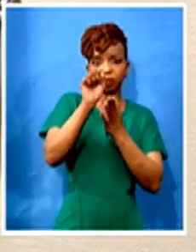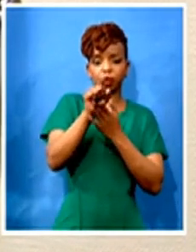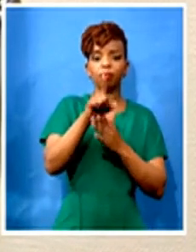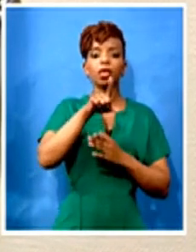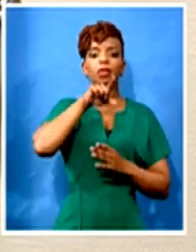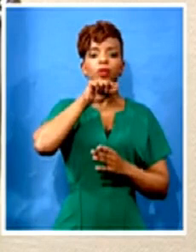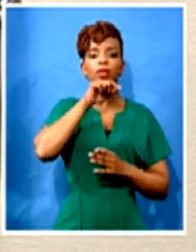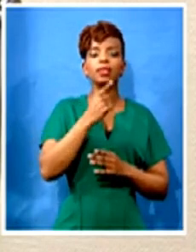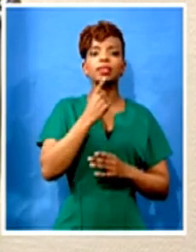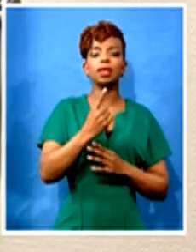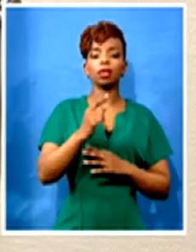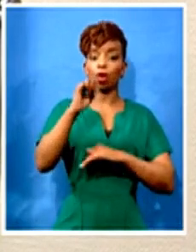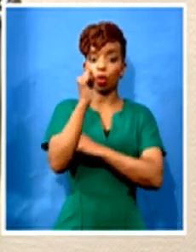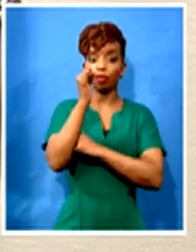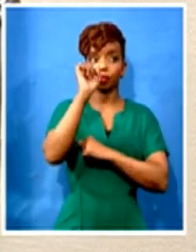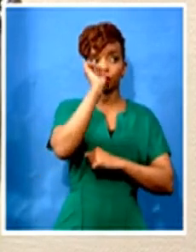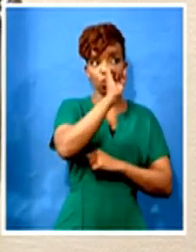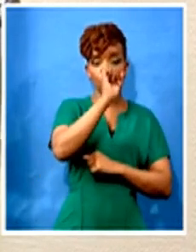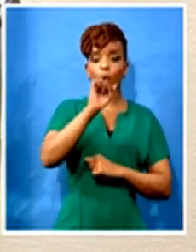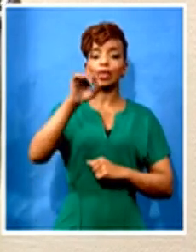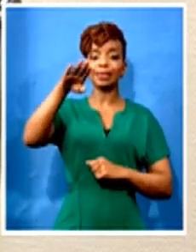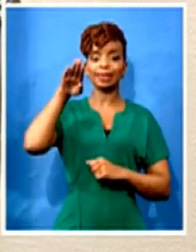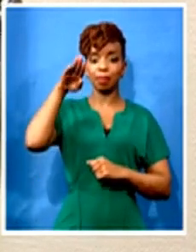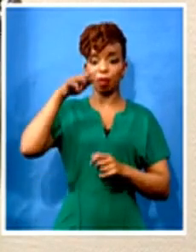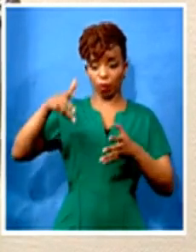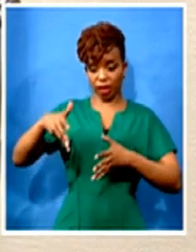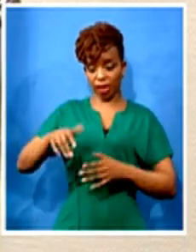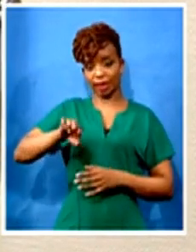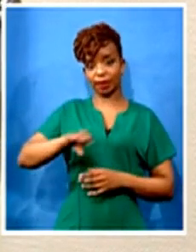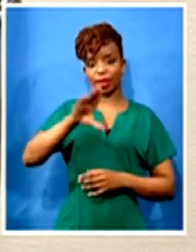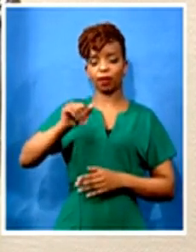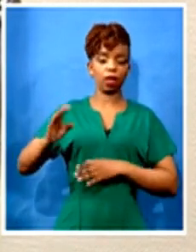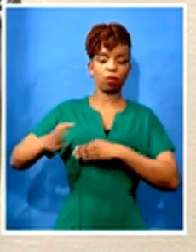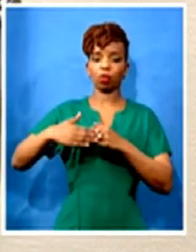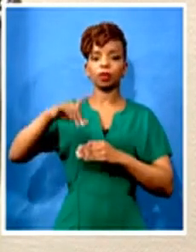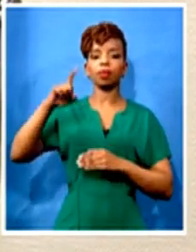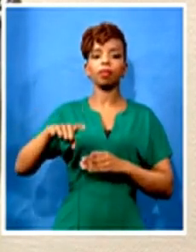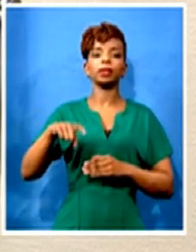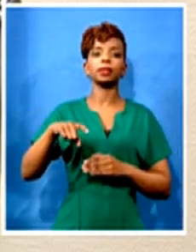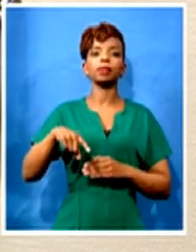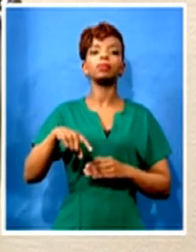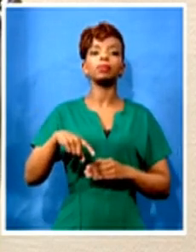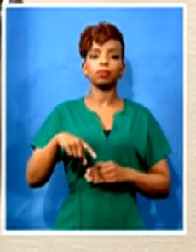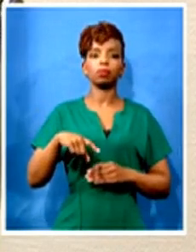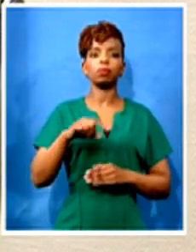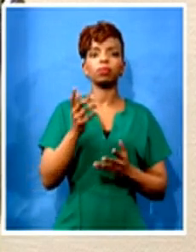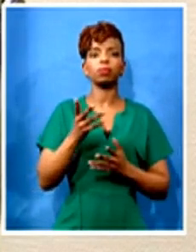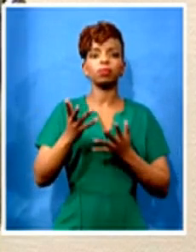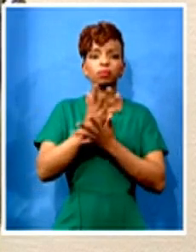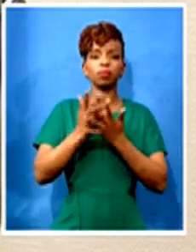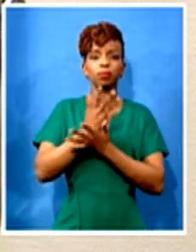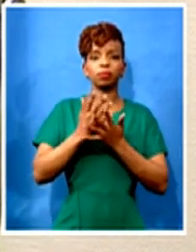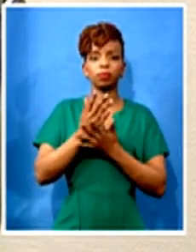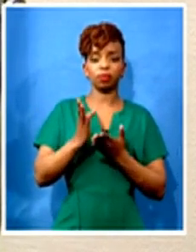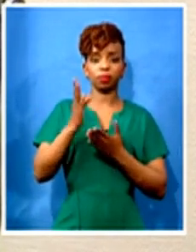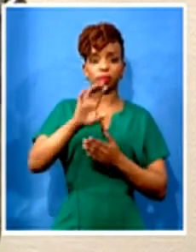failing which all Zimbabwean government officials whom would be speaking here in South Africa would be prevented from speaking. I'm going to bring in Godrich